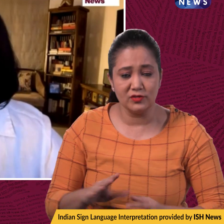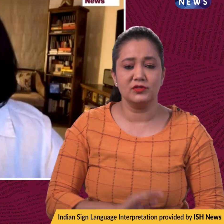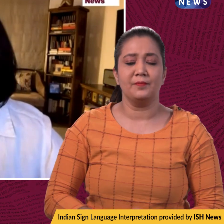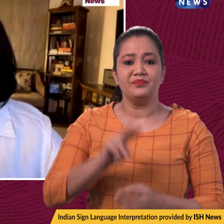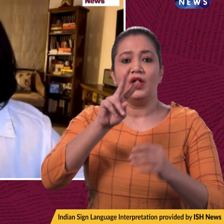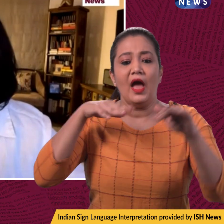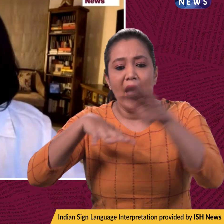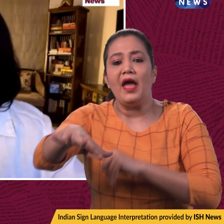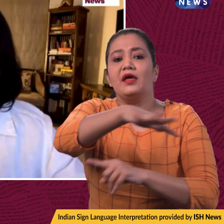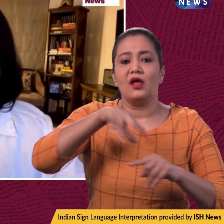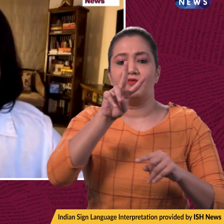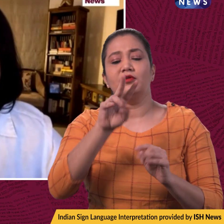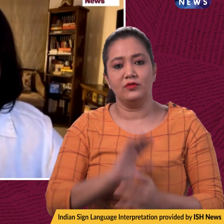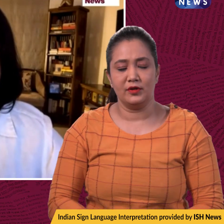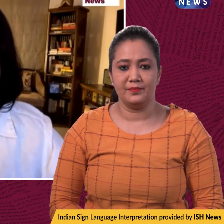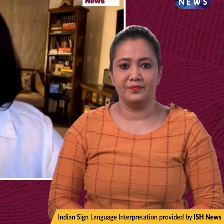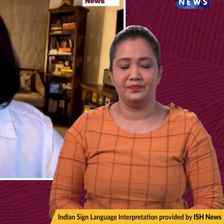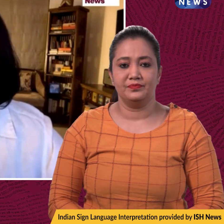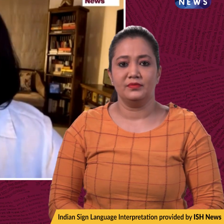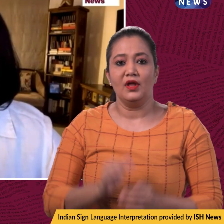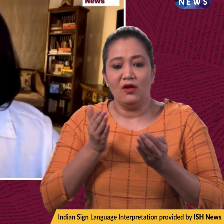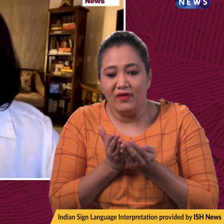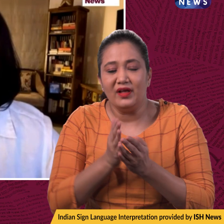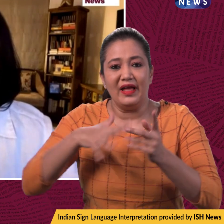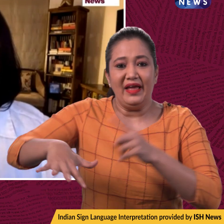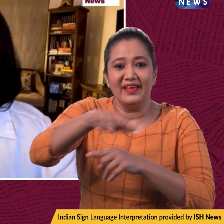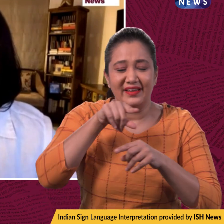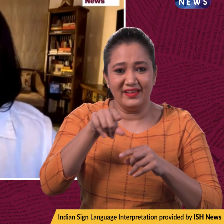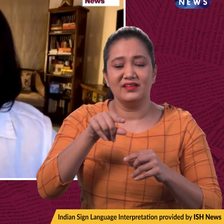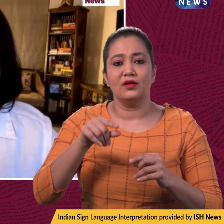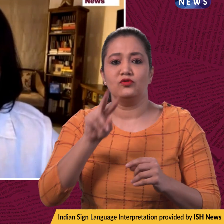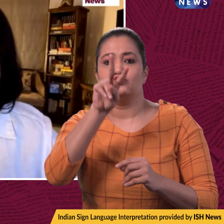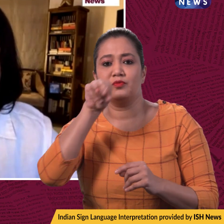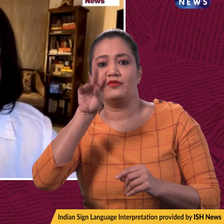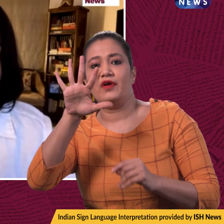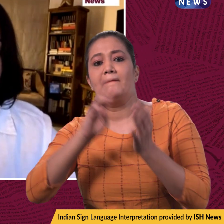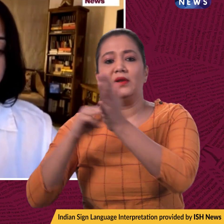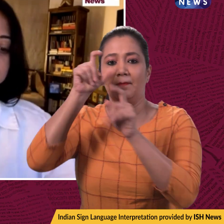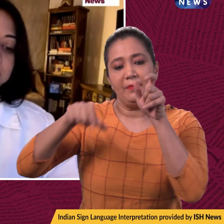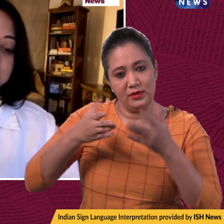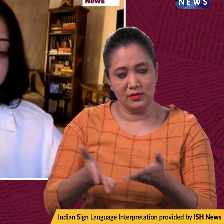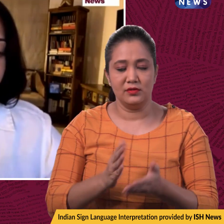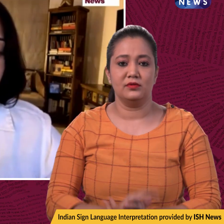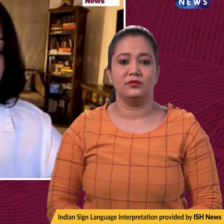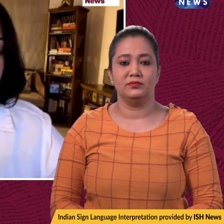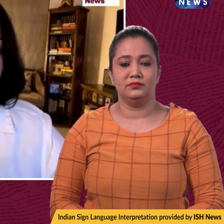around the greater Vancouver area, a major coastal city with about a population of 2.5 million people.